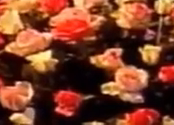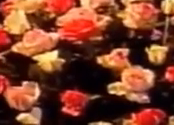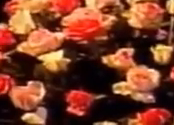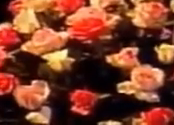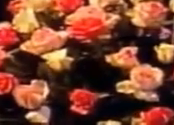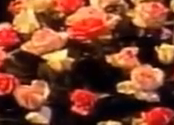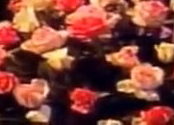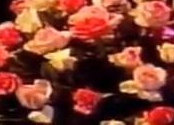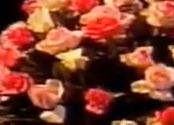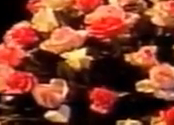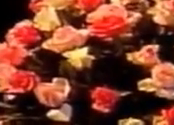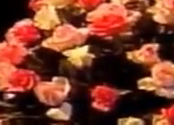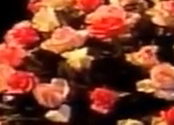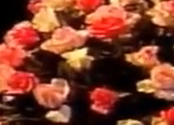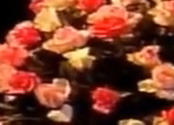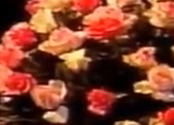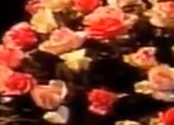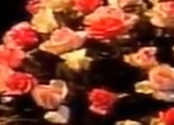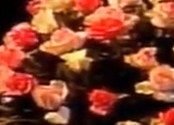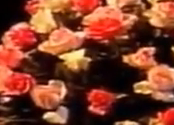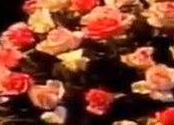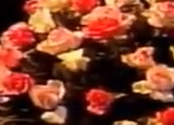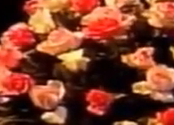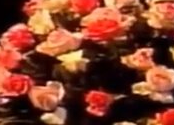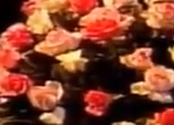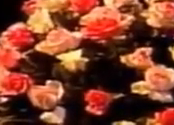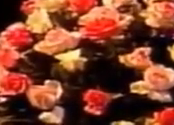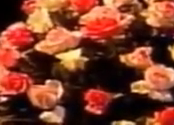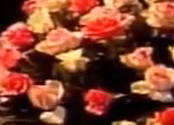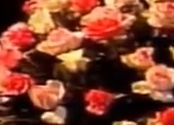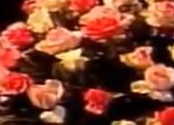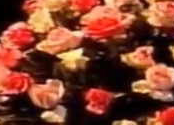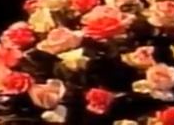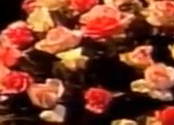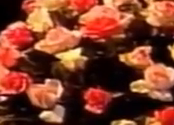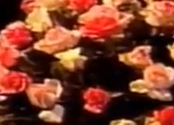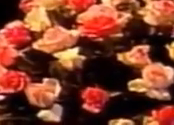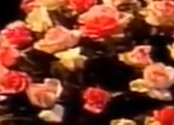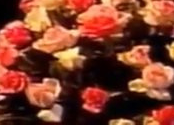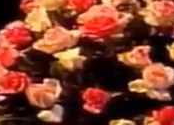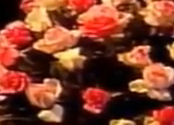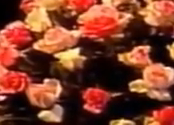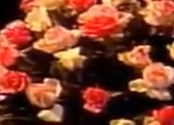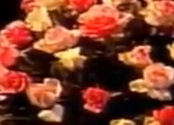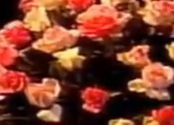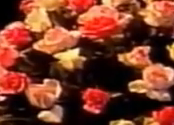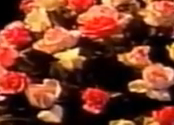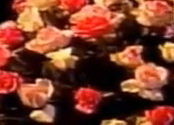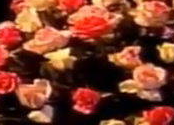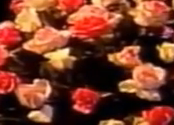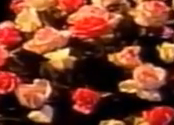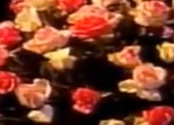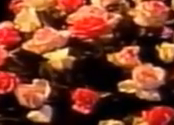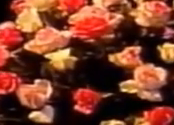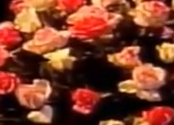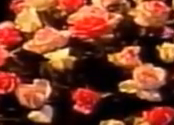The world knows that. Christ is King. He's the King of the world.